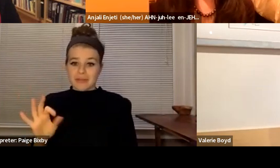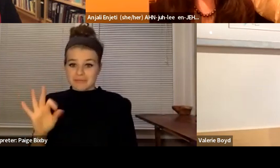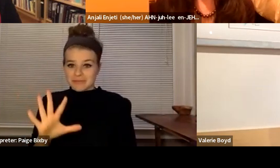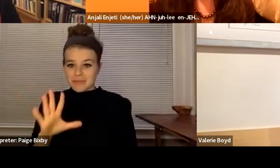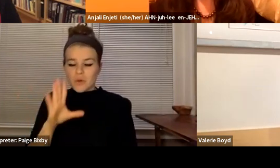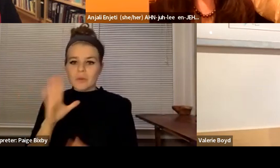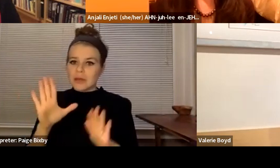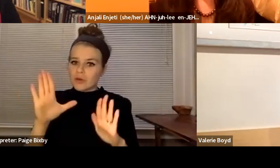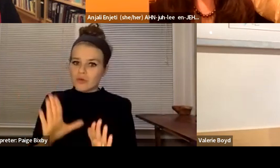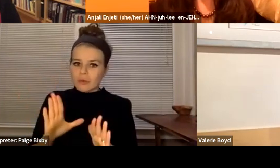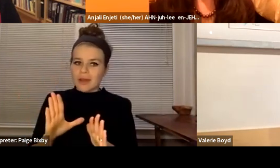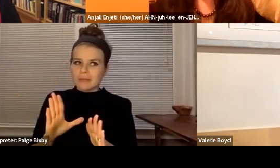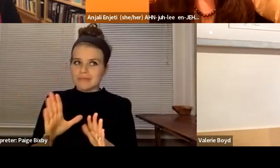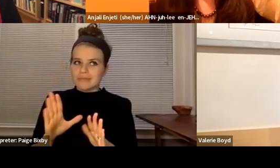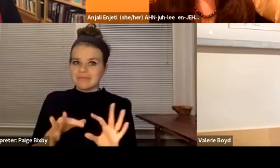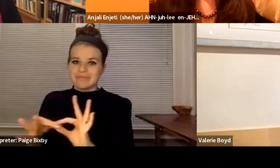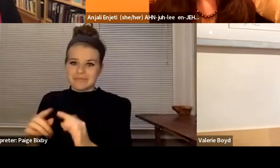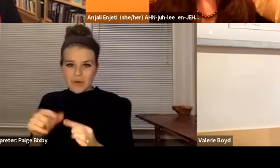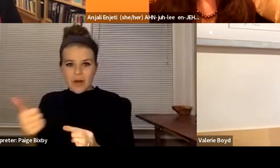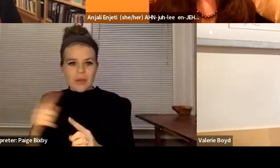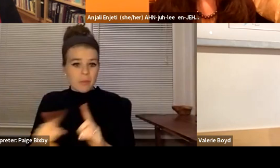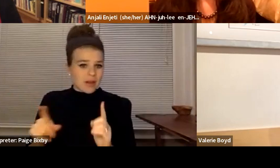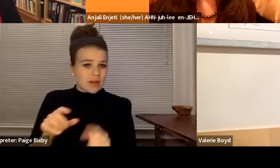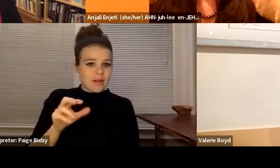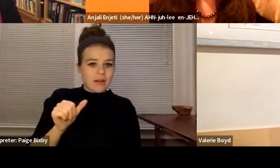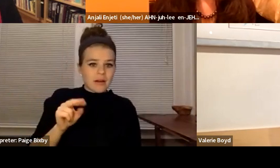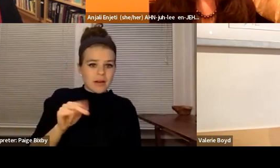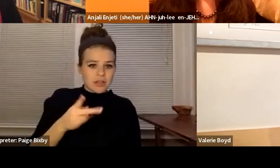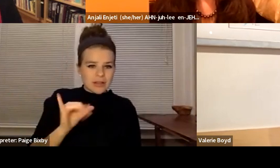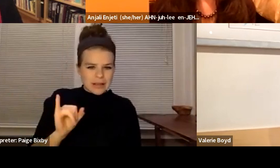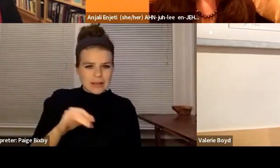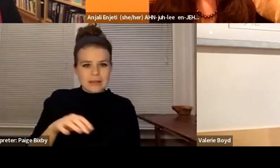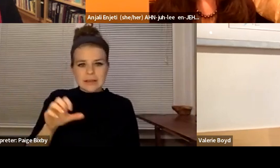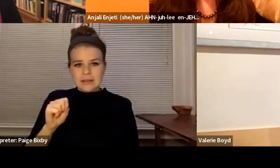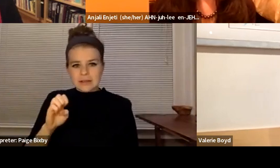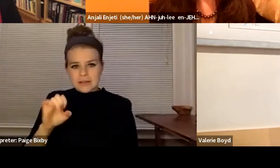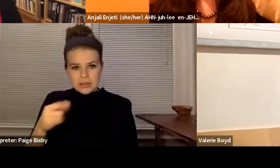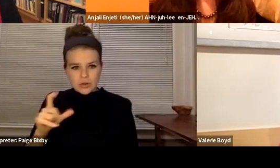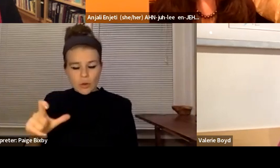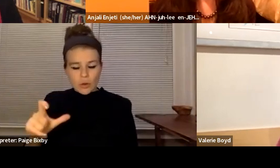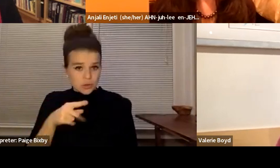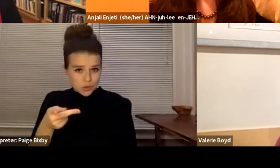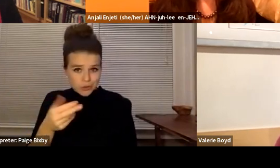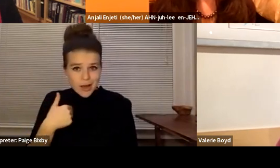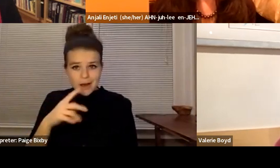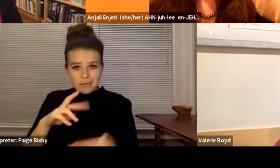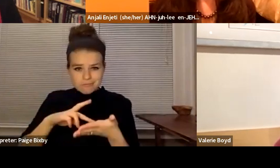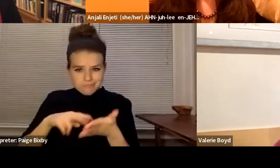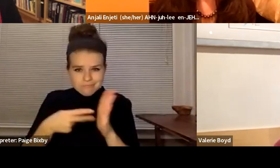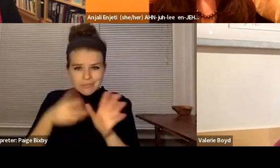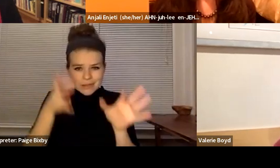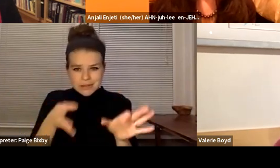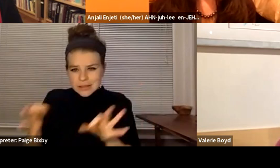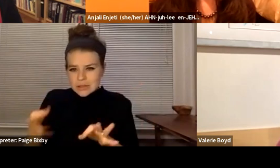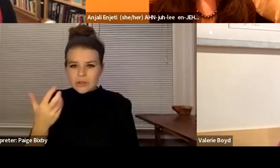jumping off point. But Anjali and Sejal, like, were there conscious decisions that you made, or